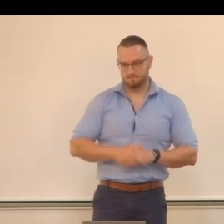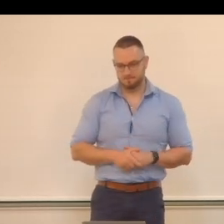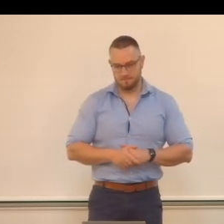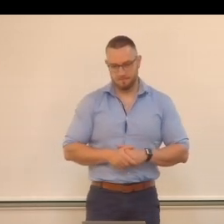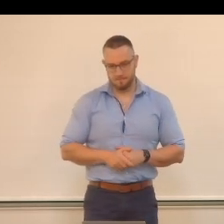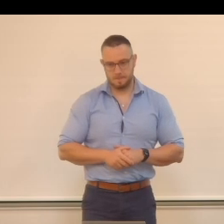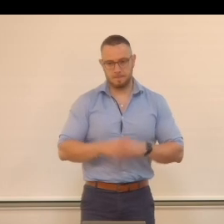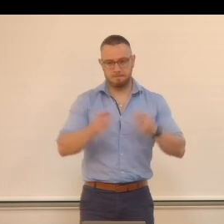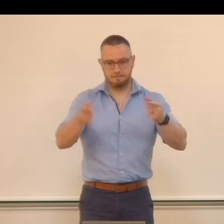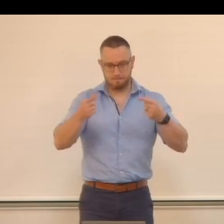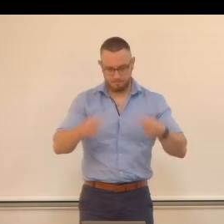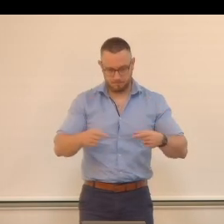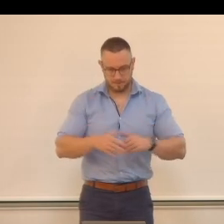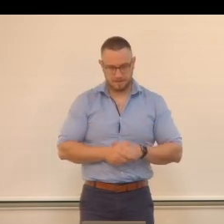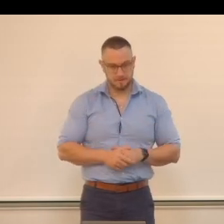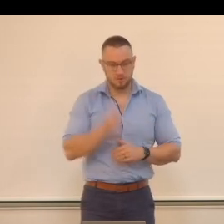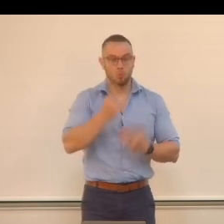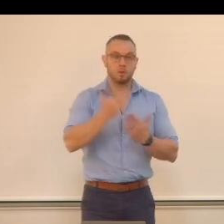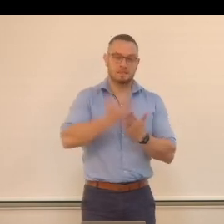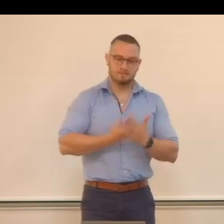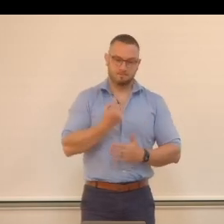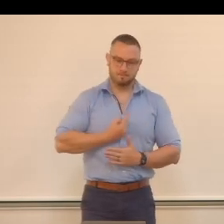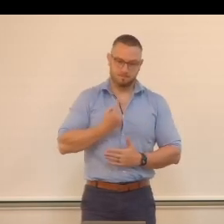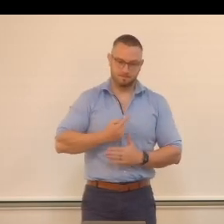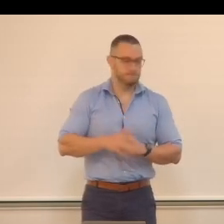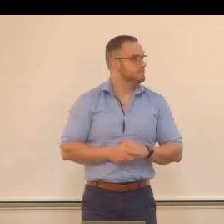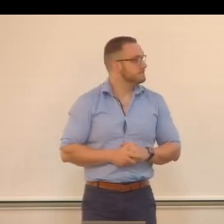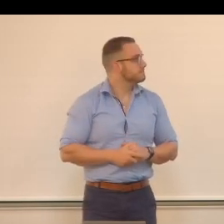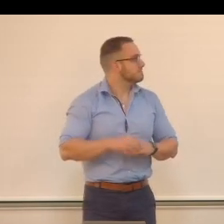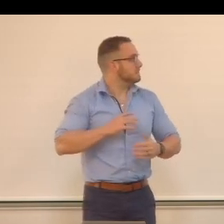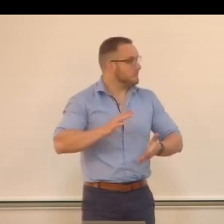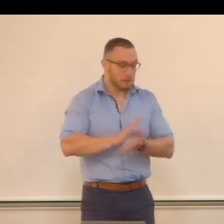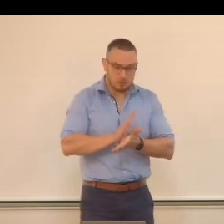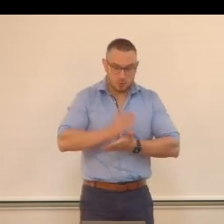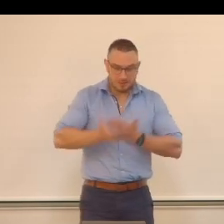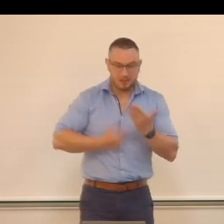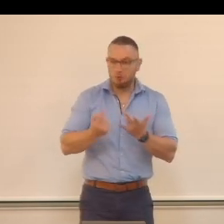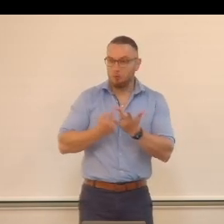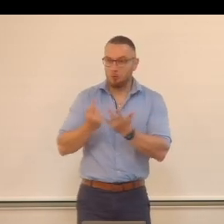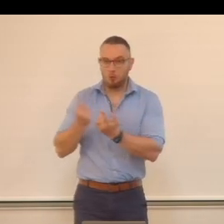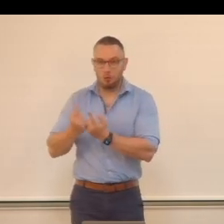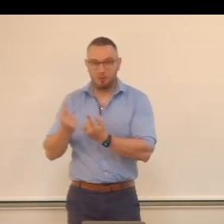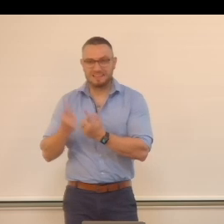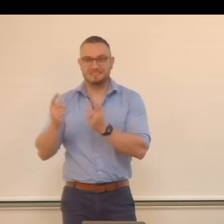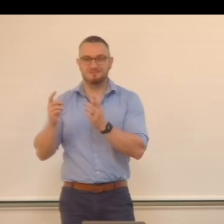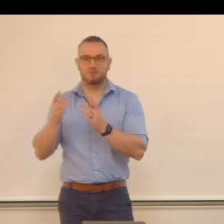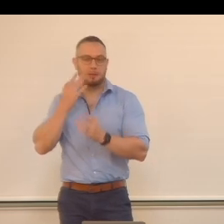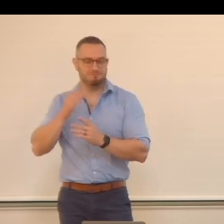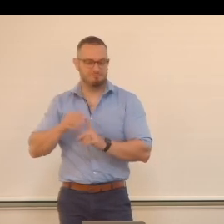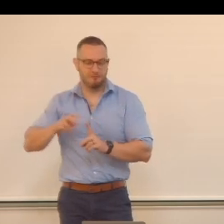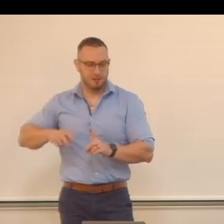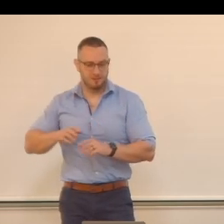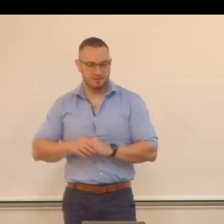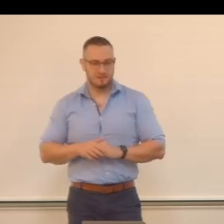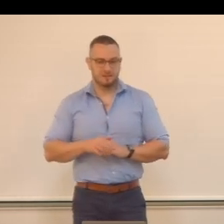So there you go. So just one slide about me, just a background, because I'm happy to talk about other stuff offline. My